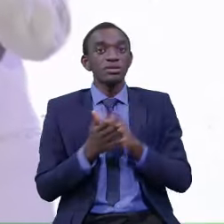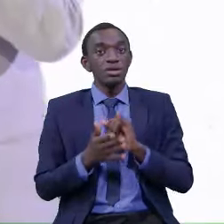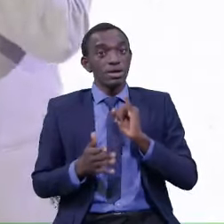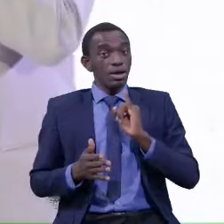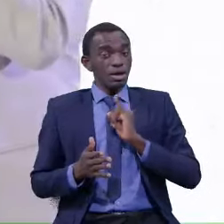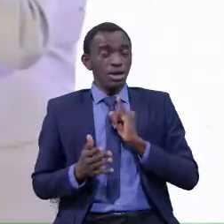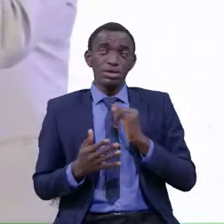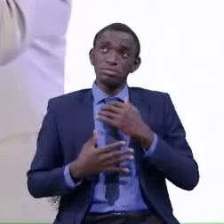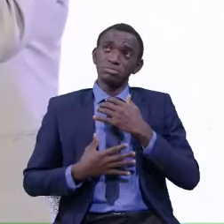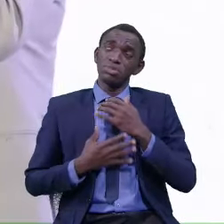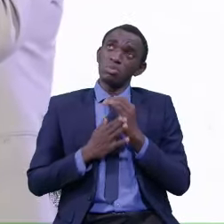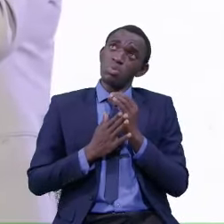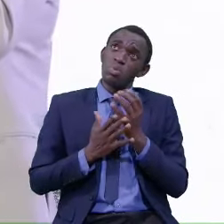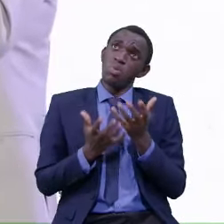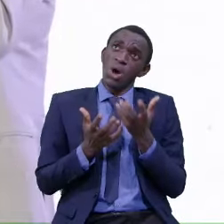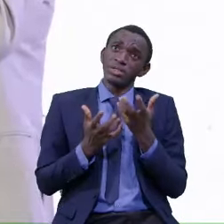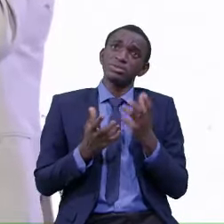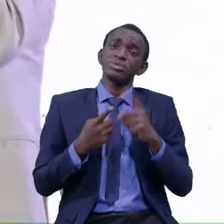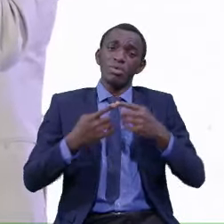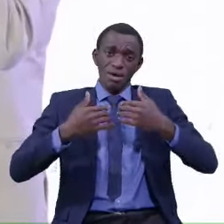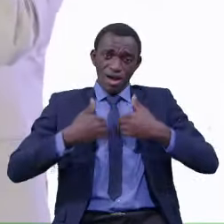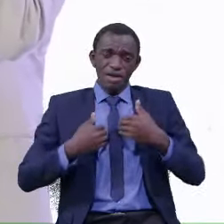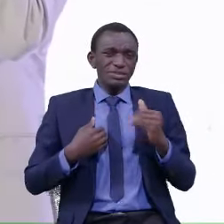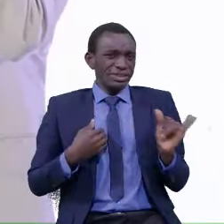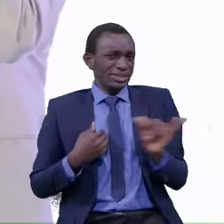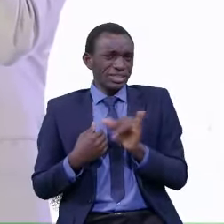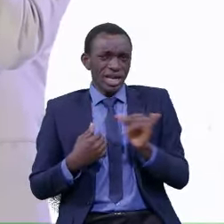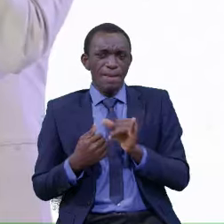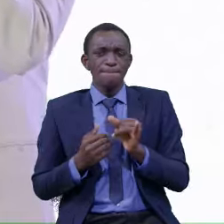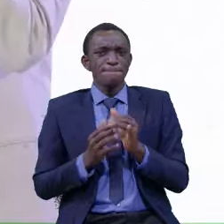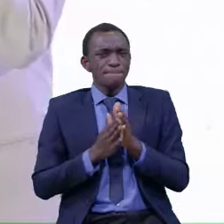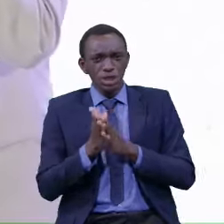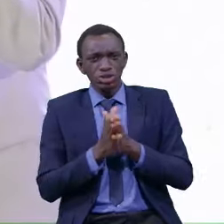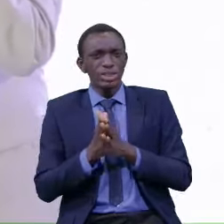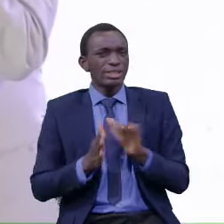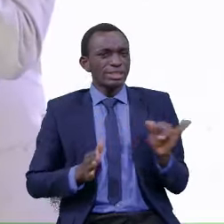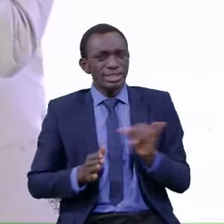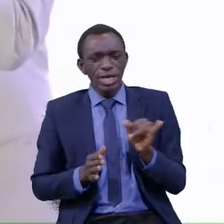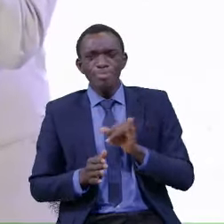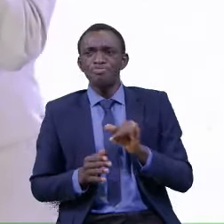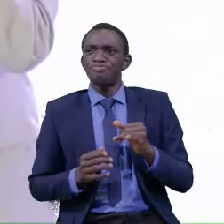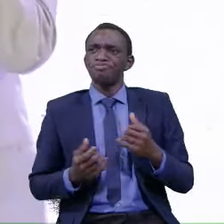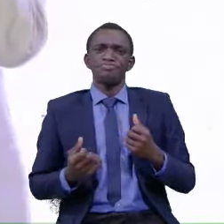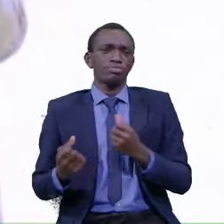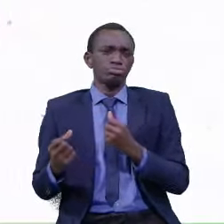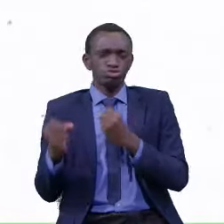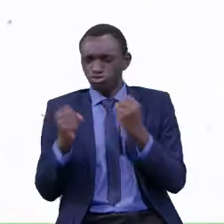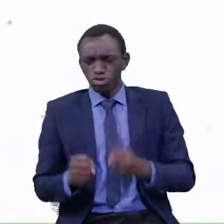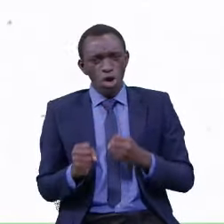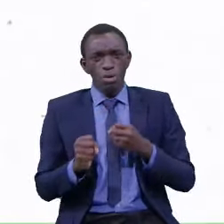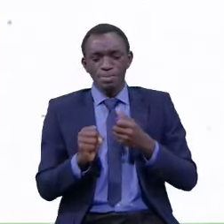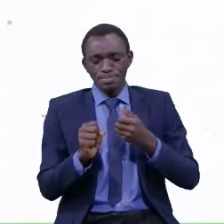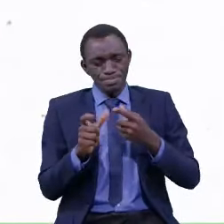I wish I could have such pursuit. I wish I could have such zeal.